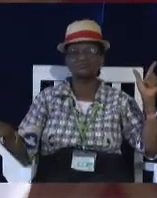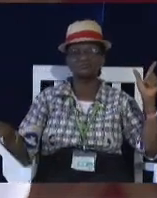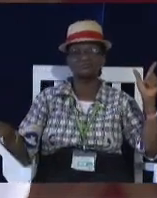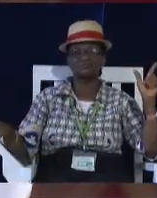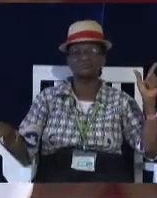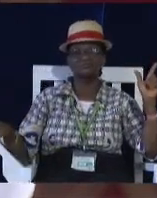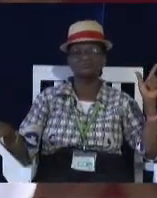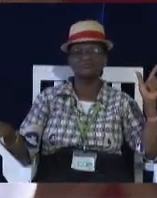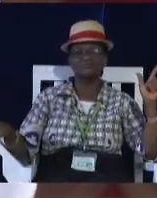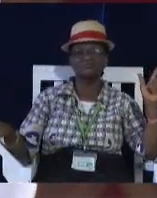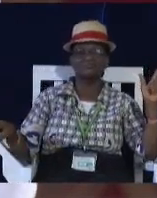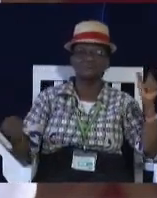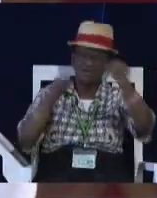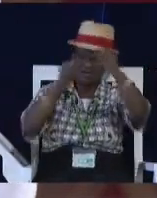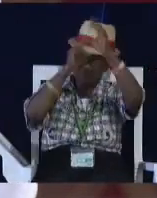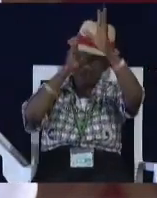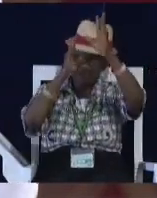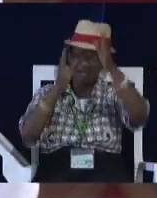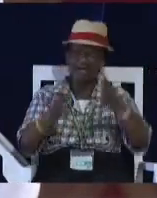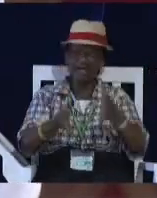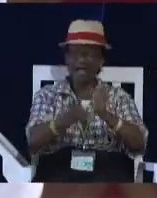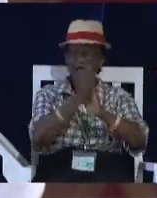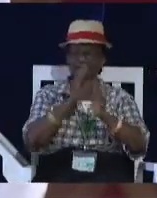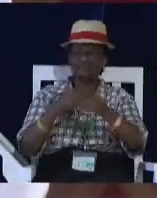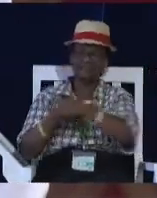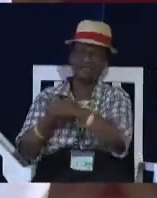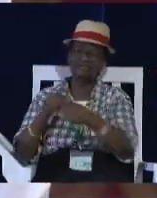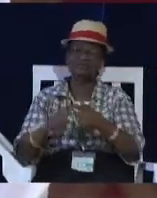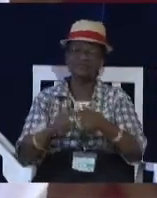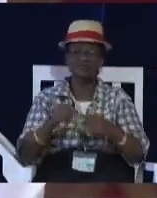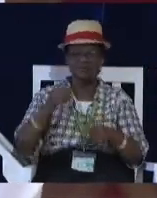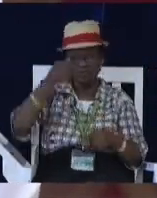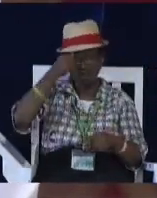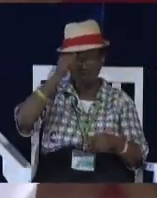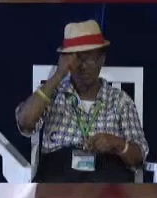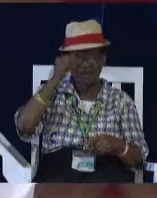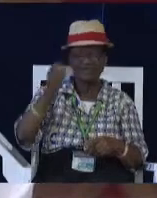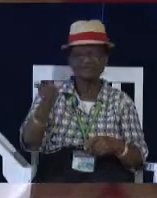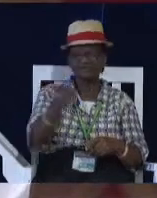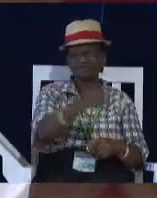Daddy wants me to remind you of the story